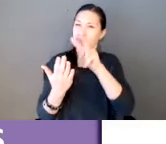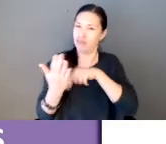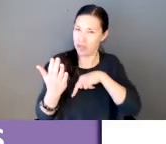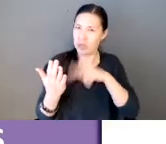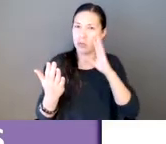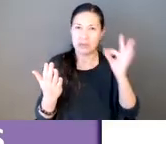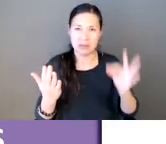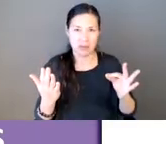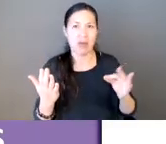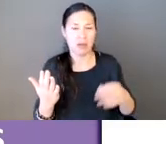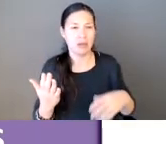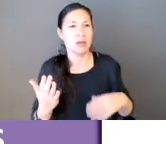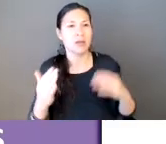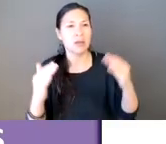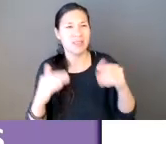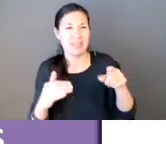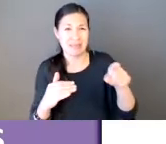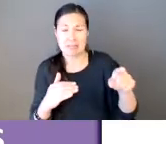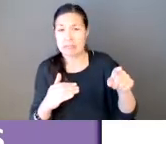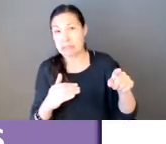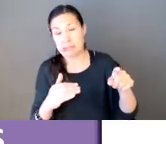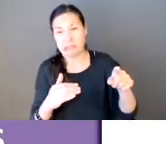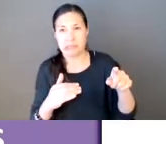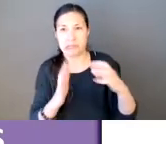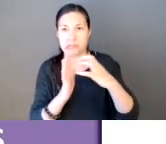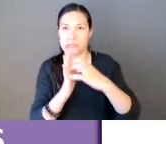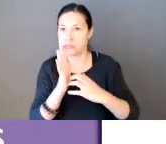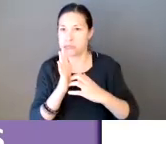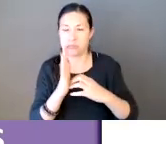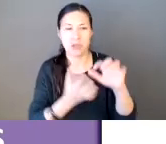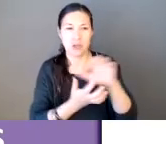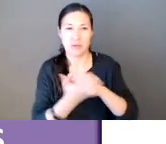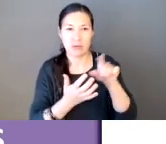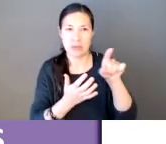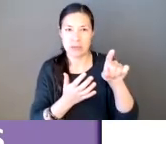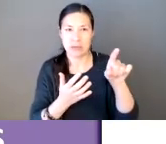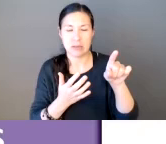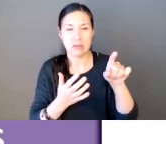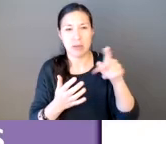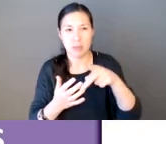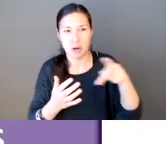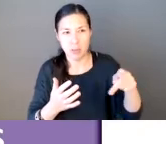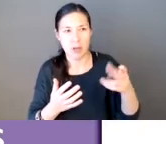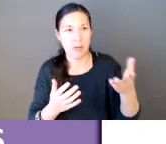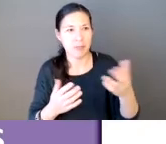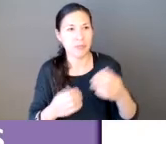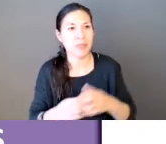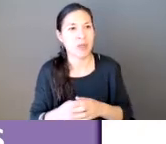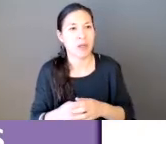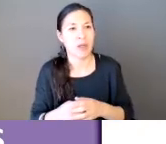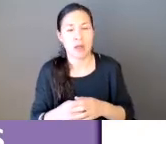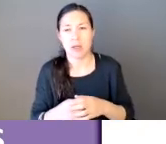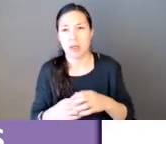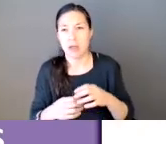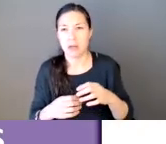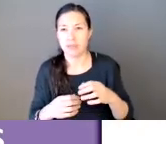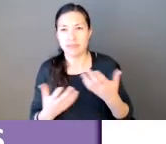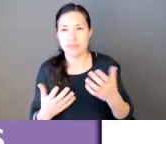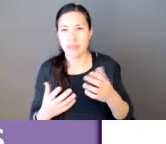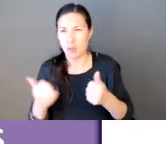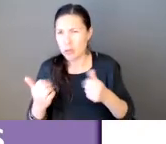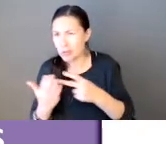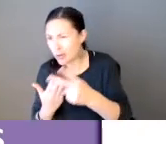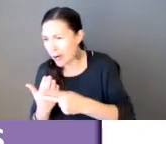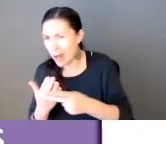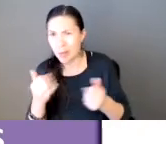Probably one of the more confusing slides I think we'll throw out to you in terms of program jurisdiction. Most of what we see are going to be in the community,